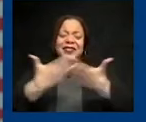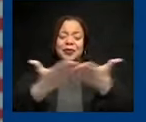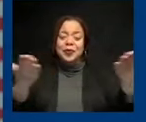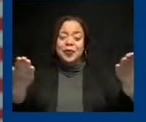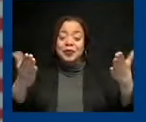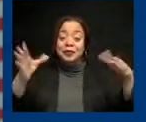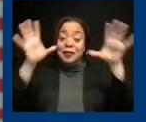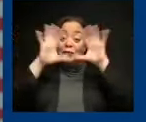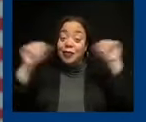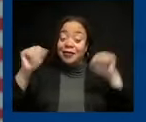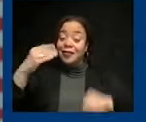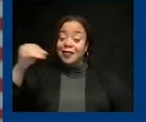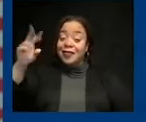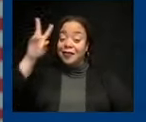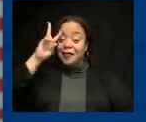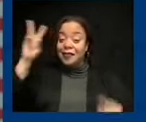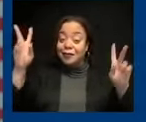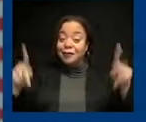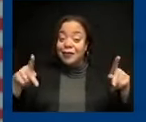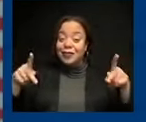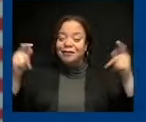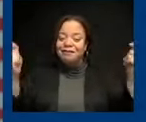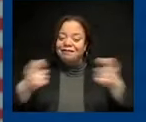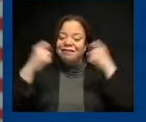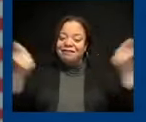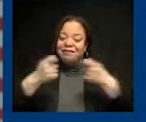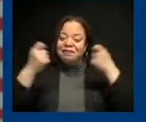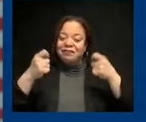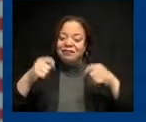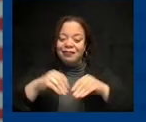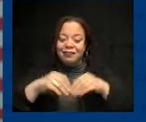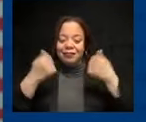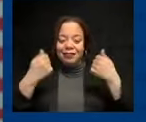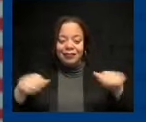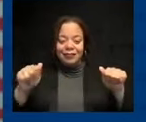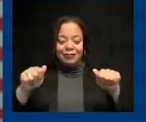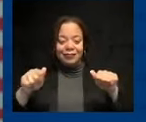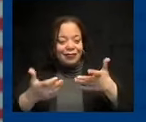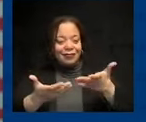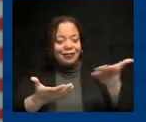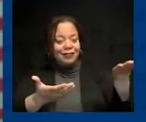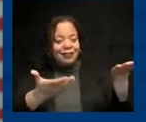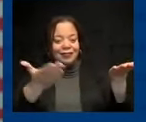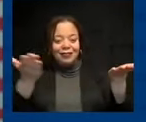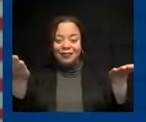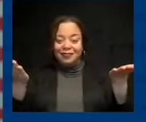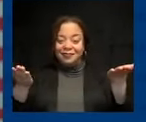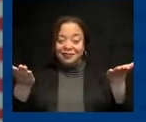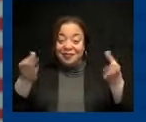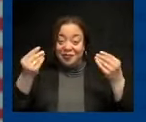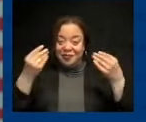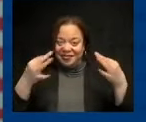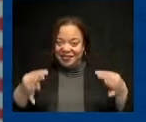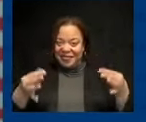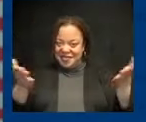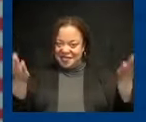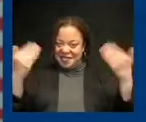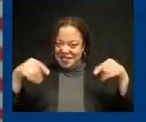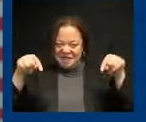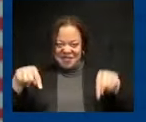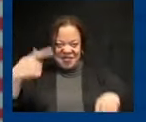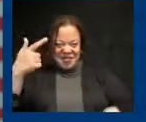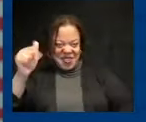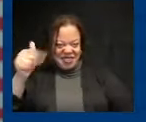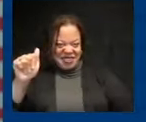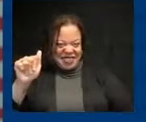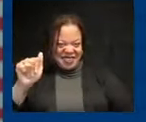places, but they decided to spend it with us in Gwinnett County, Georgia today.